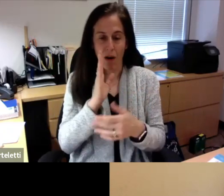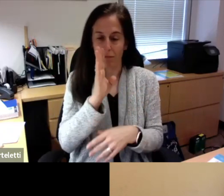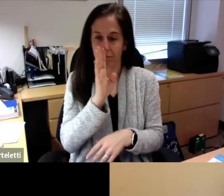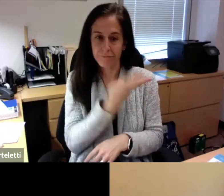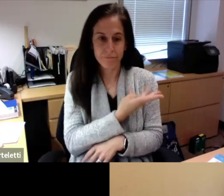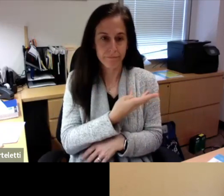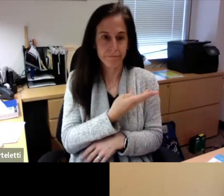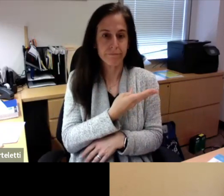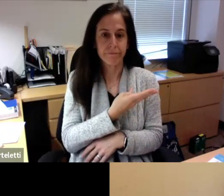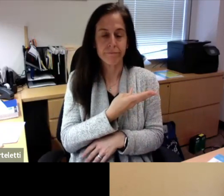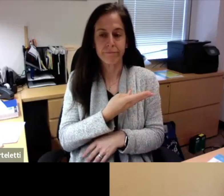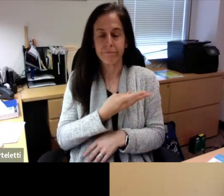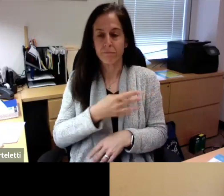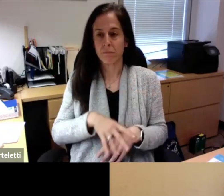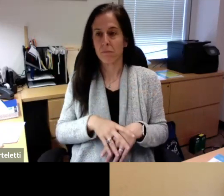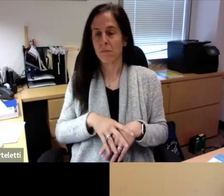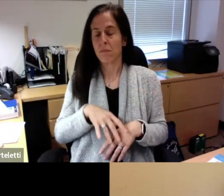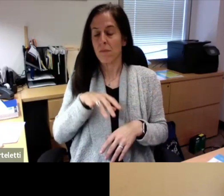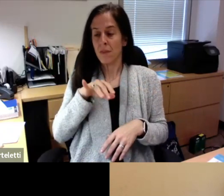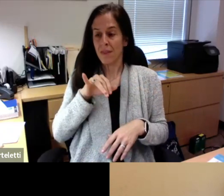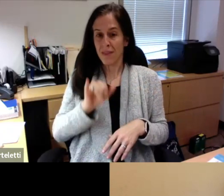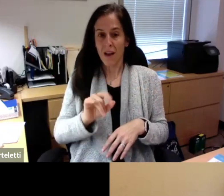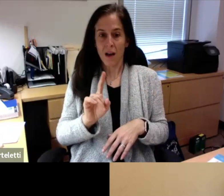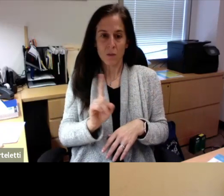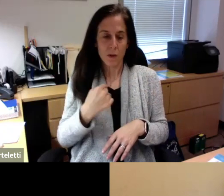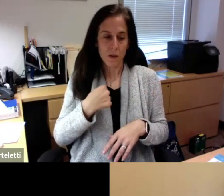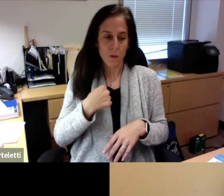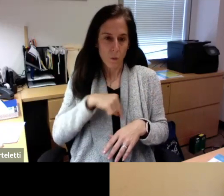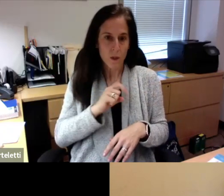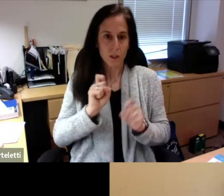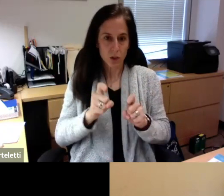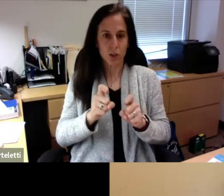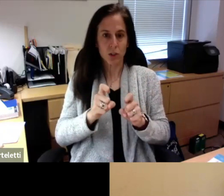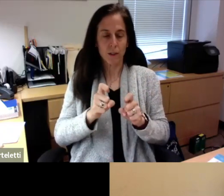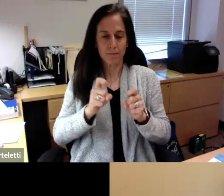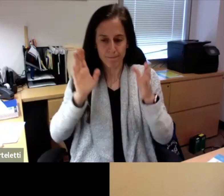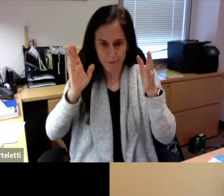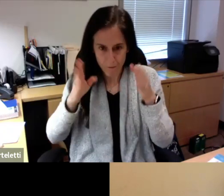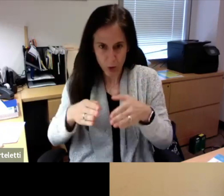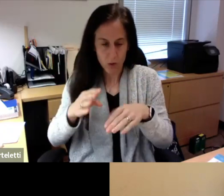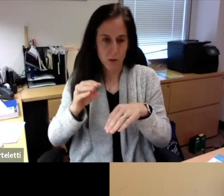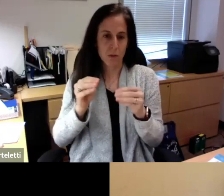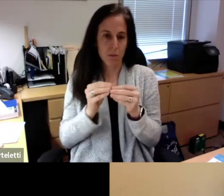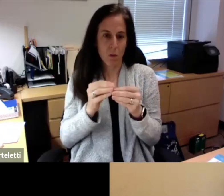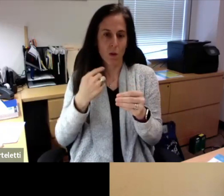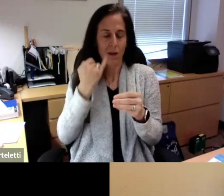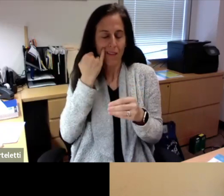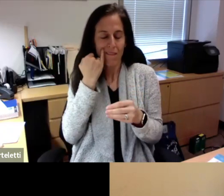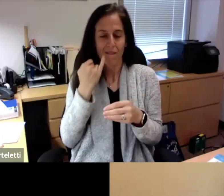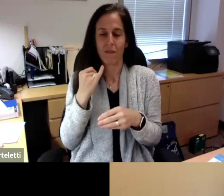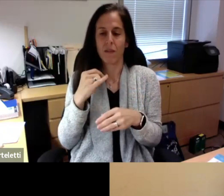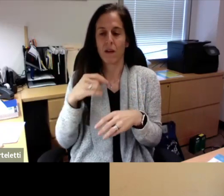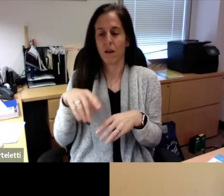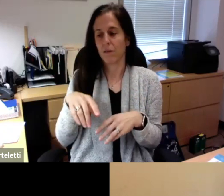are sort of ignoring or not paying attention to that fact, that's where we can strengthen our